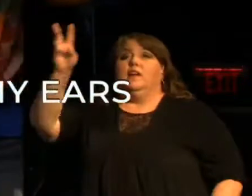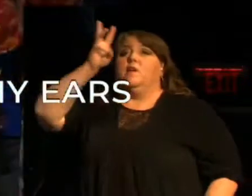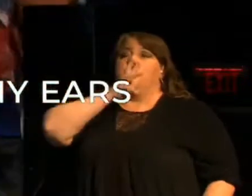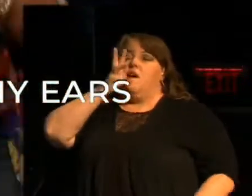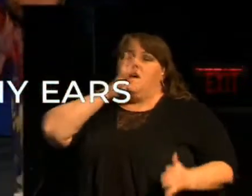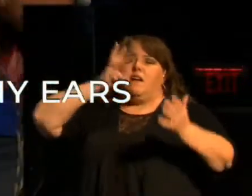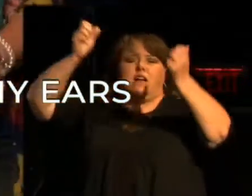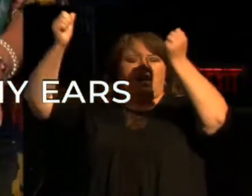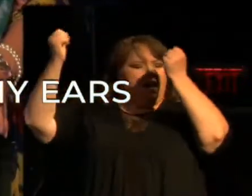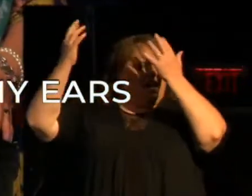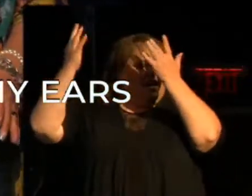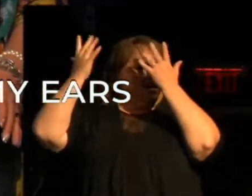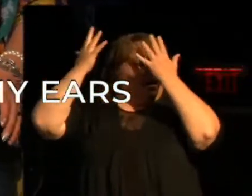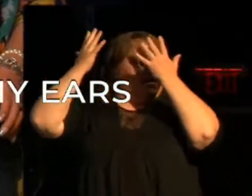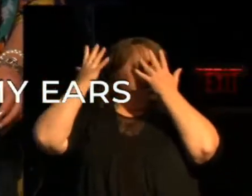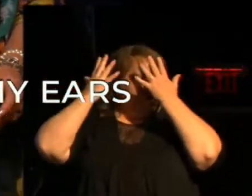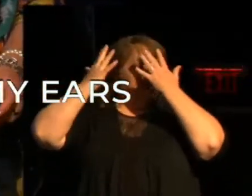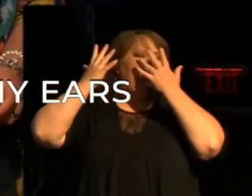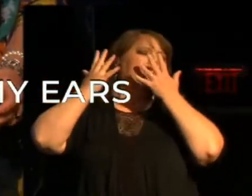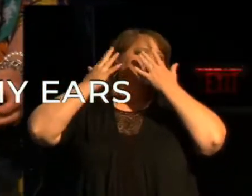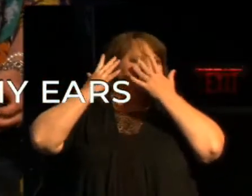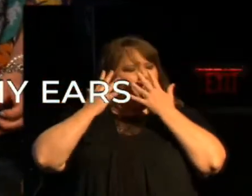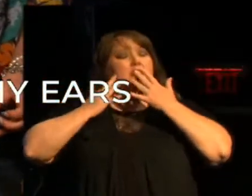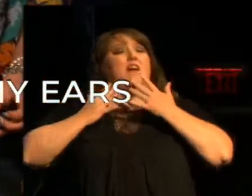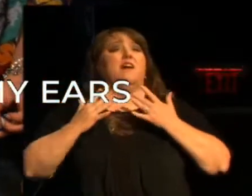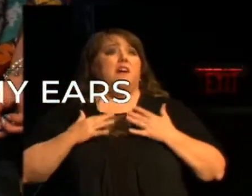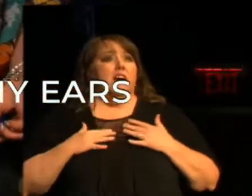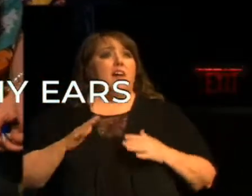holy water.